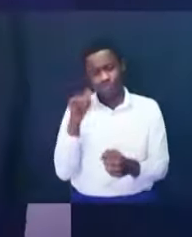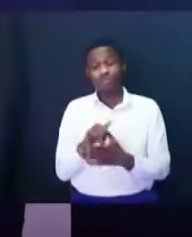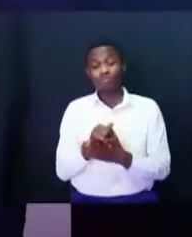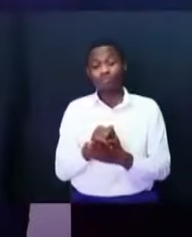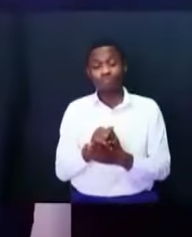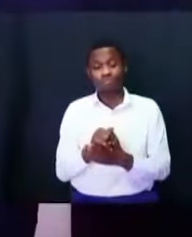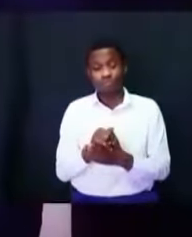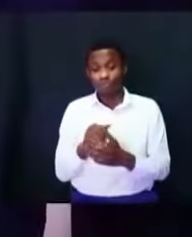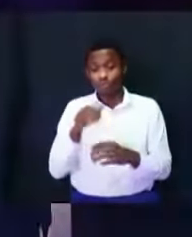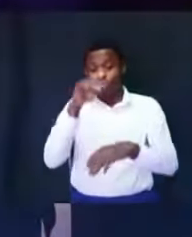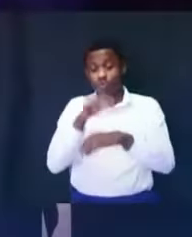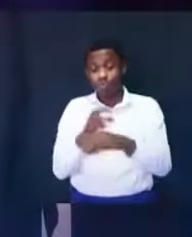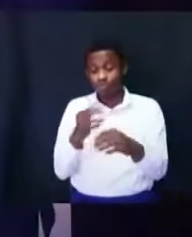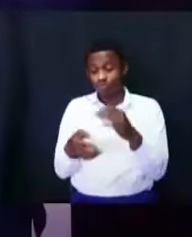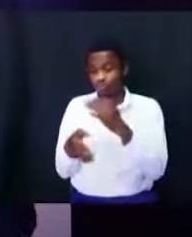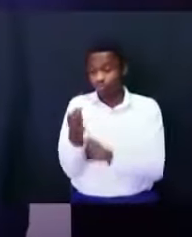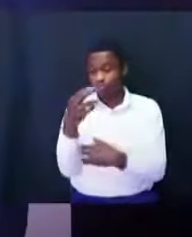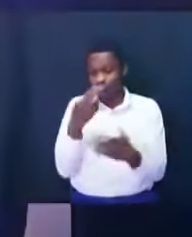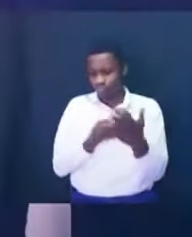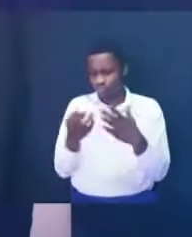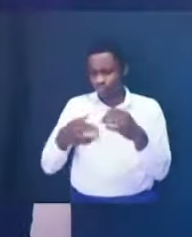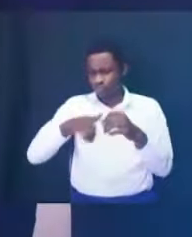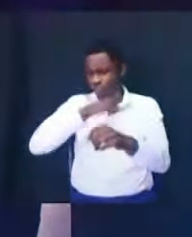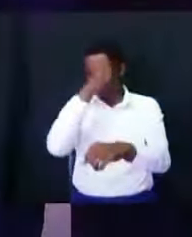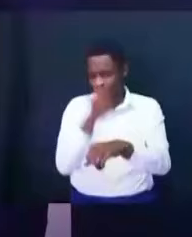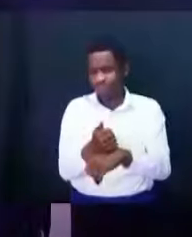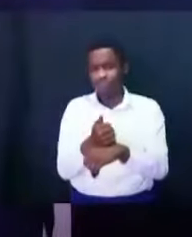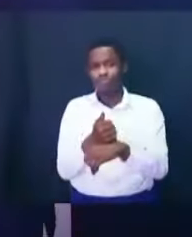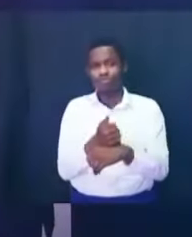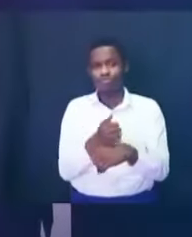God he walked among the FY stones